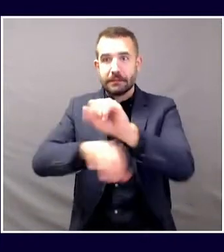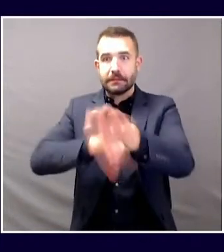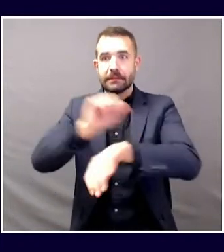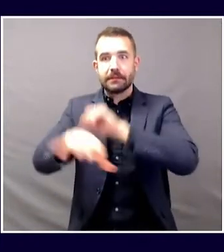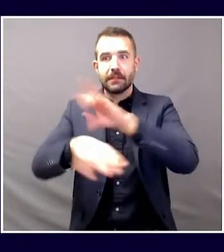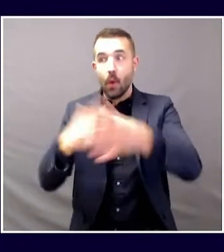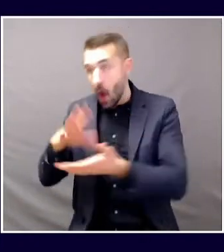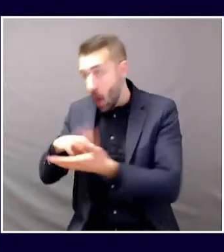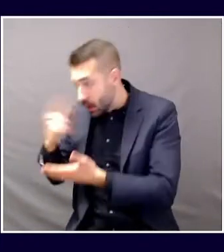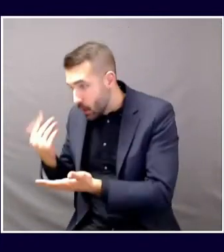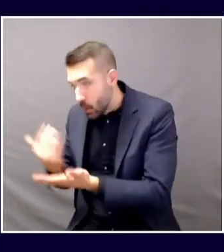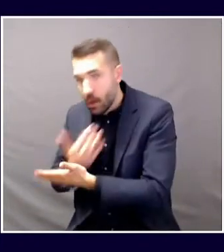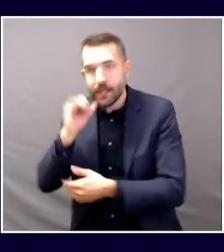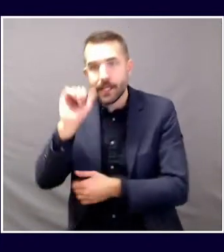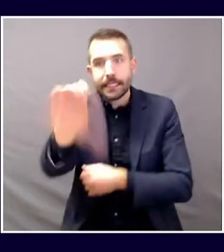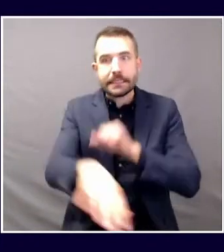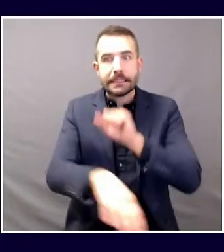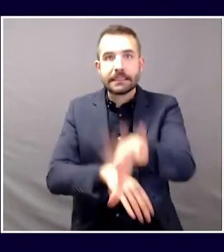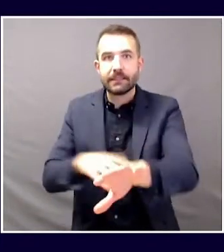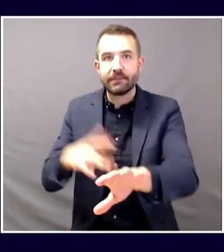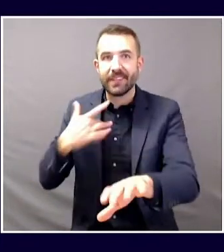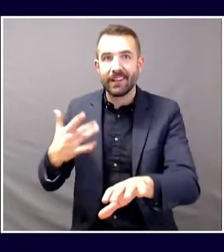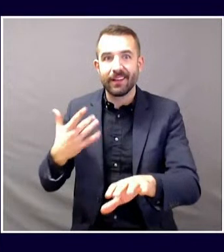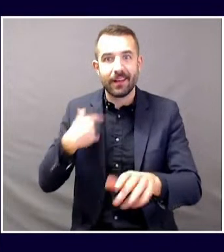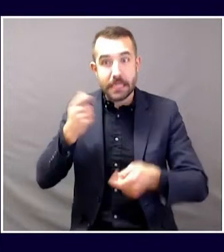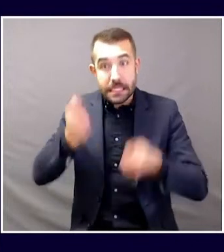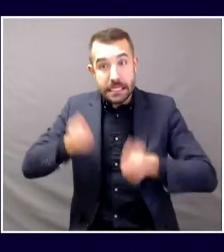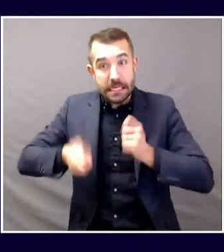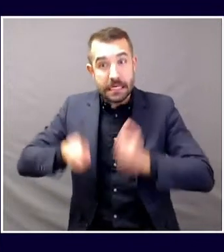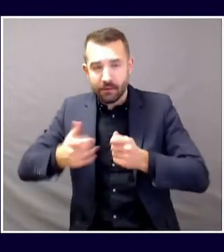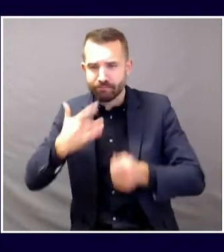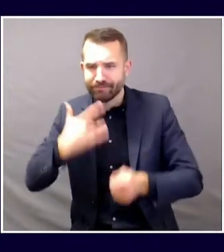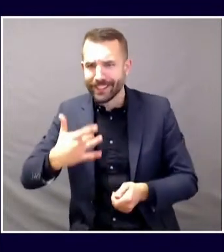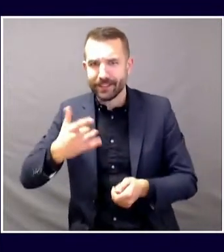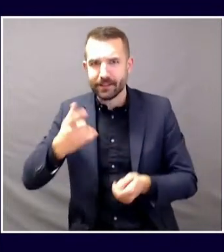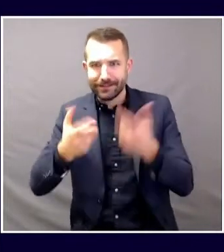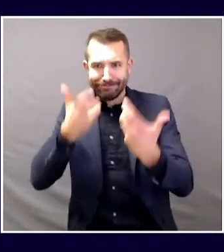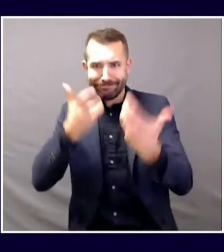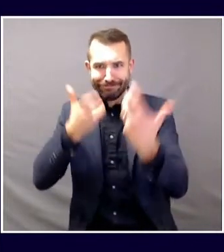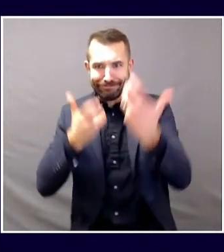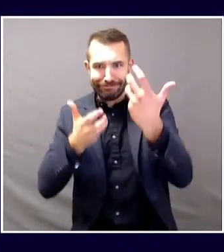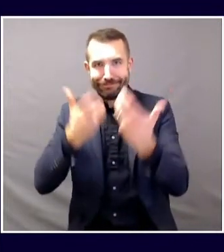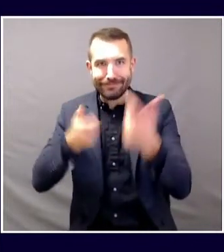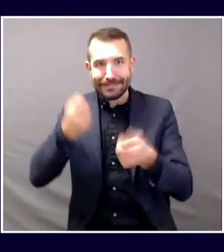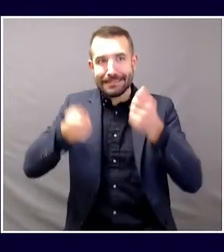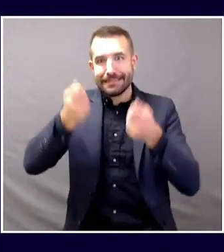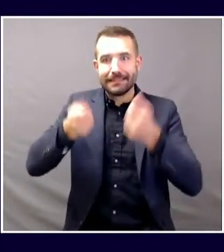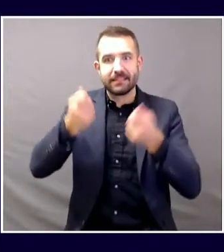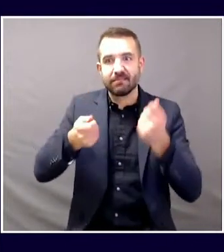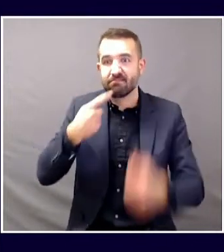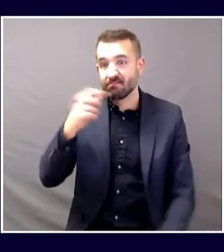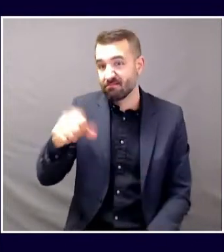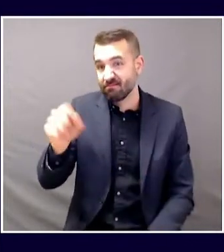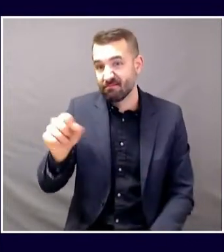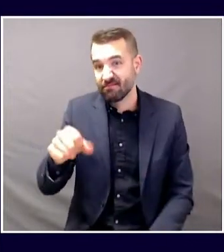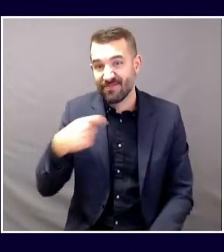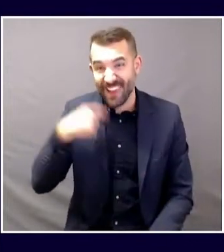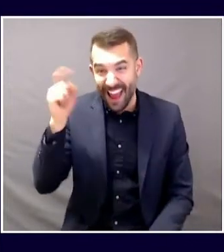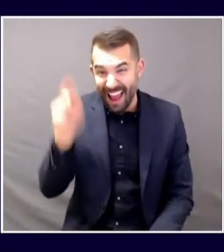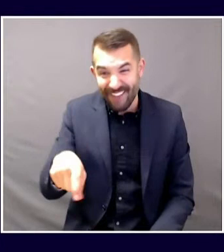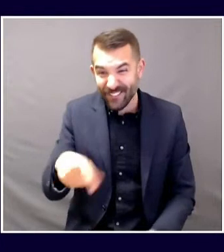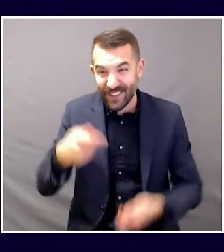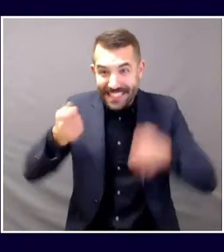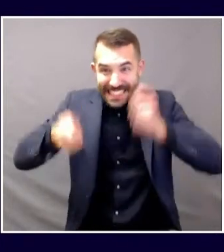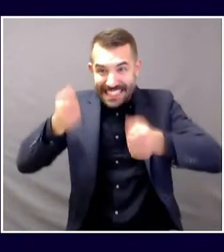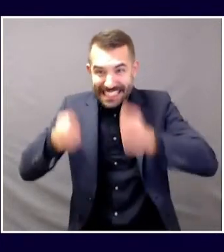our guidelines. But to be completely candid with you, that is exactly what we should be doing. I'd